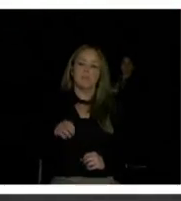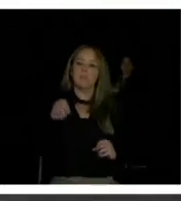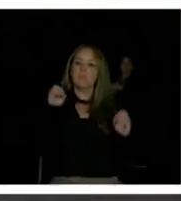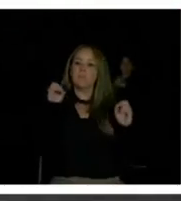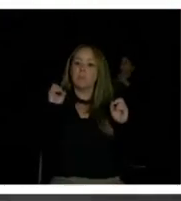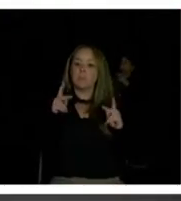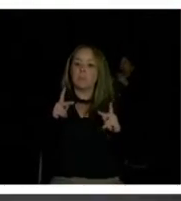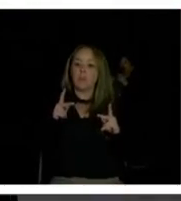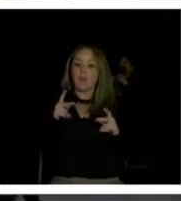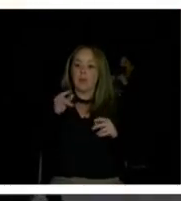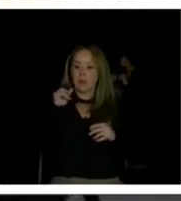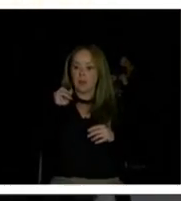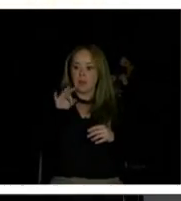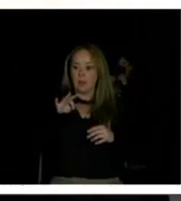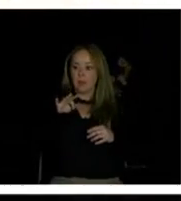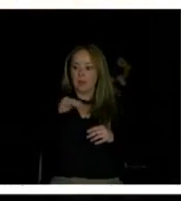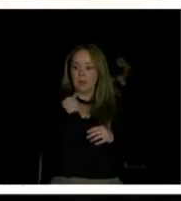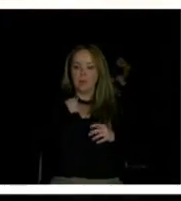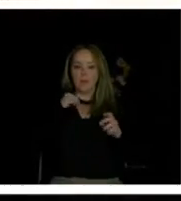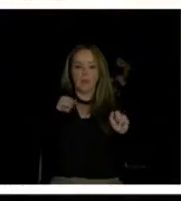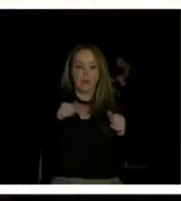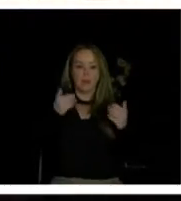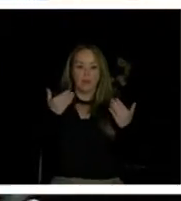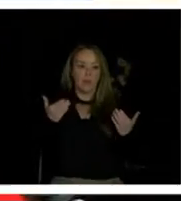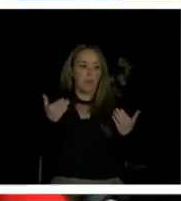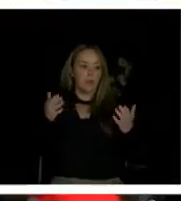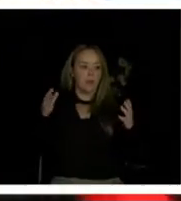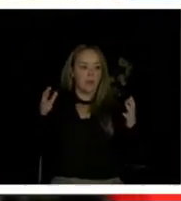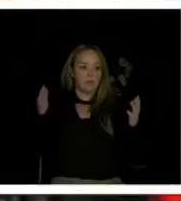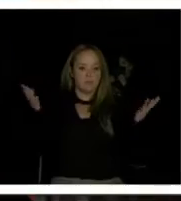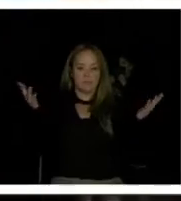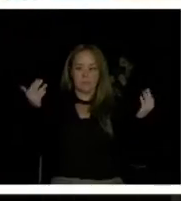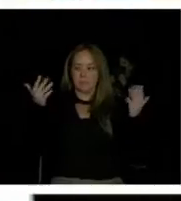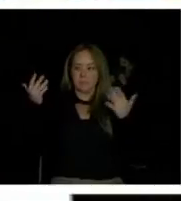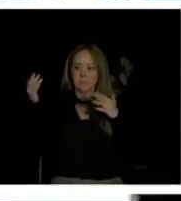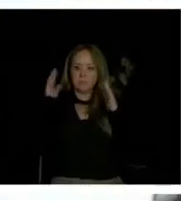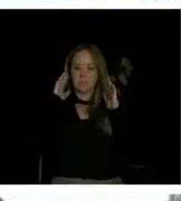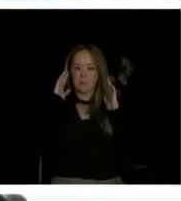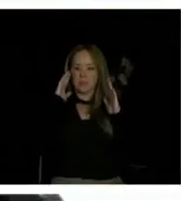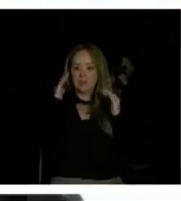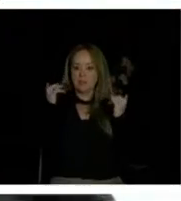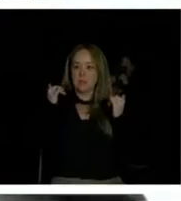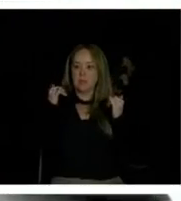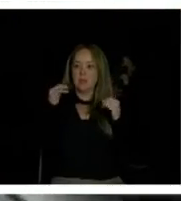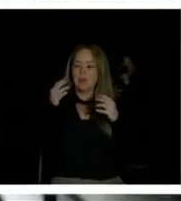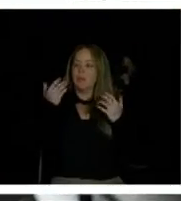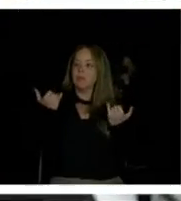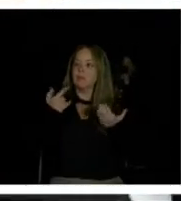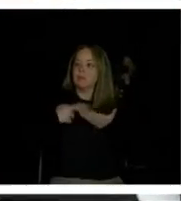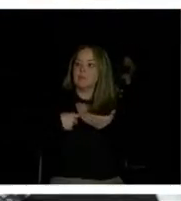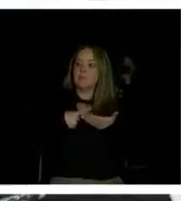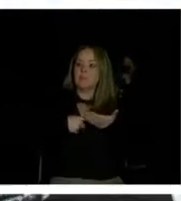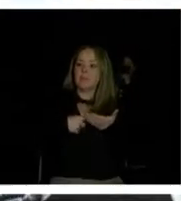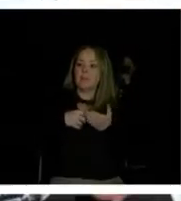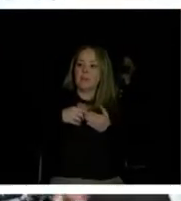So if I could kind of bring us back to the conversation in